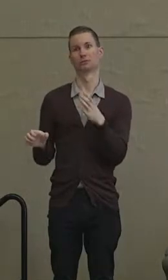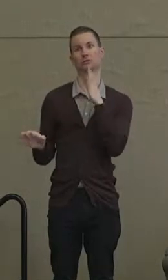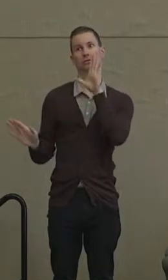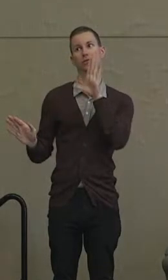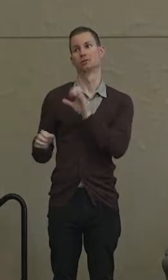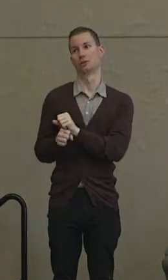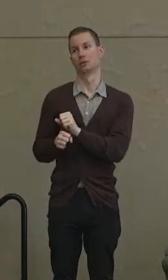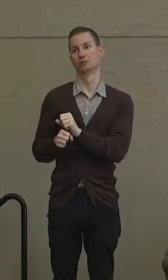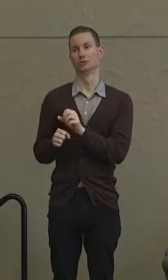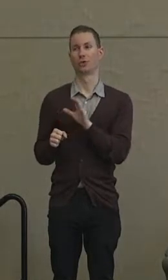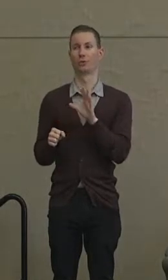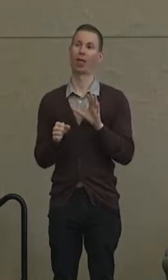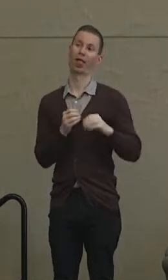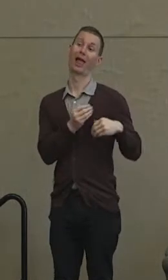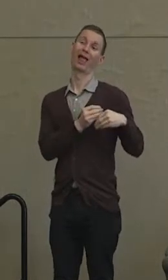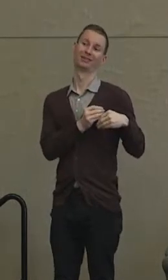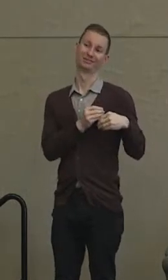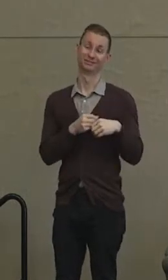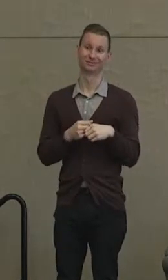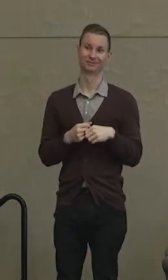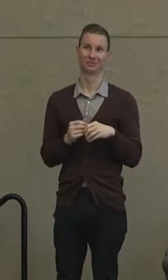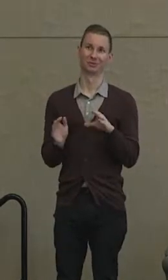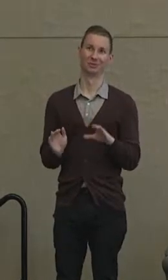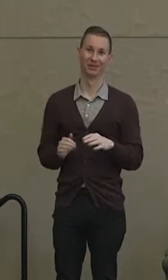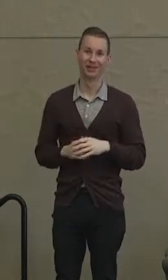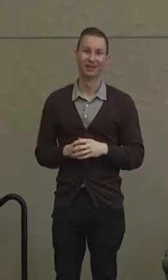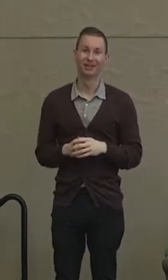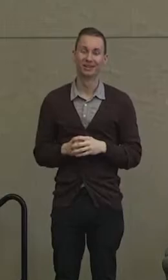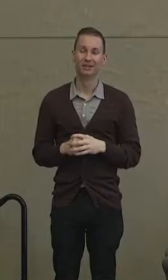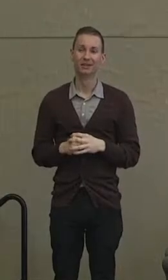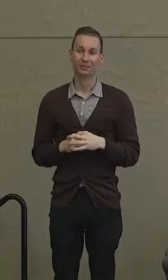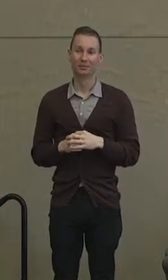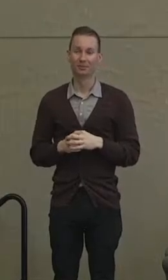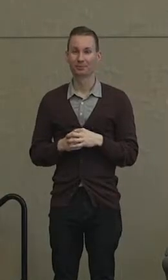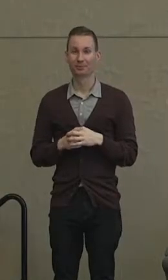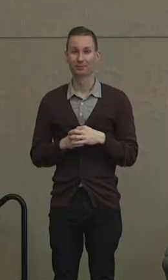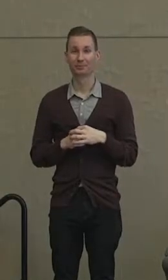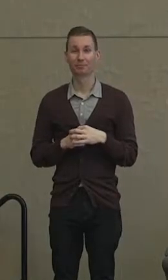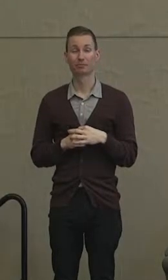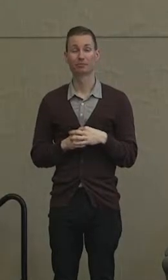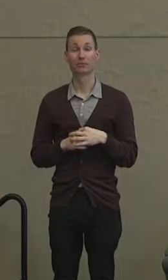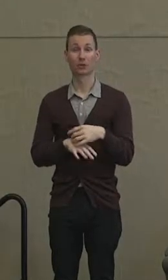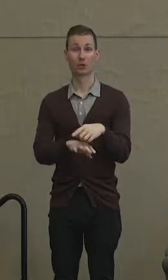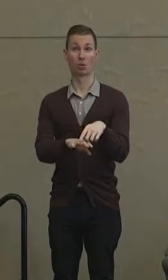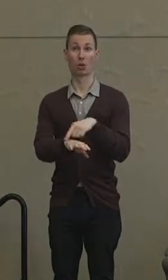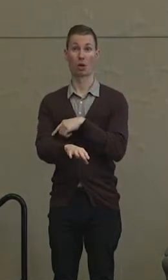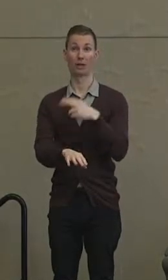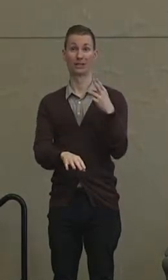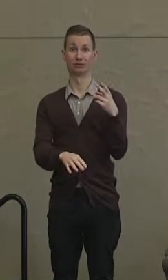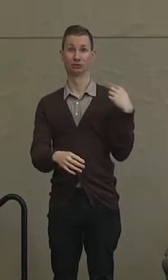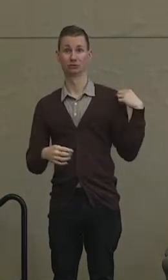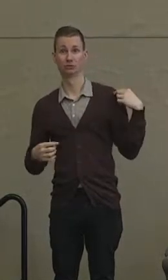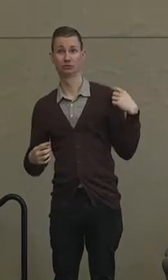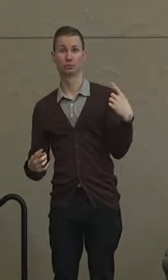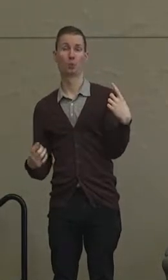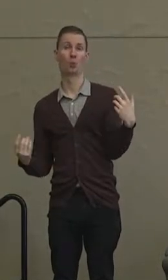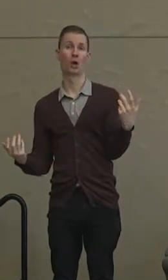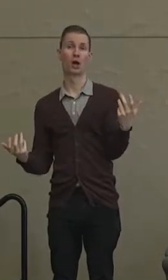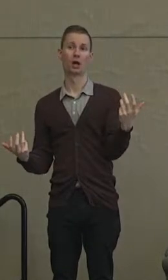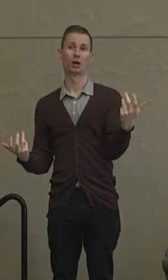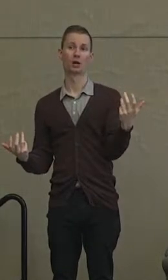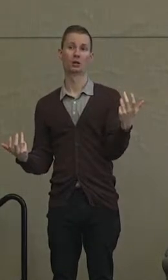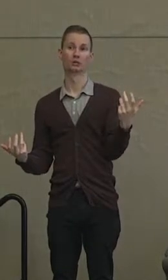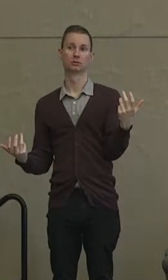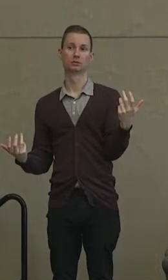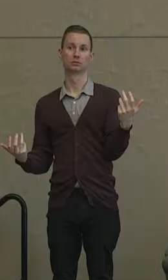of that, so I'm just gonna like add to that, which is wonderful. And the long histories of what the